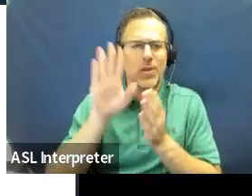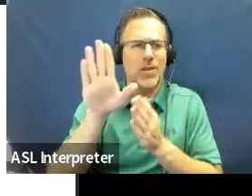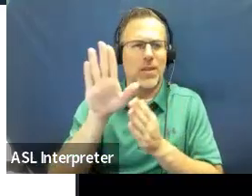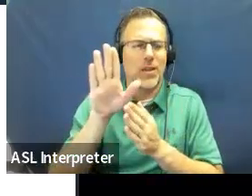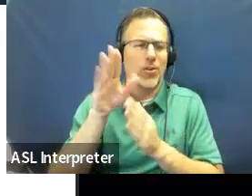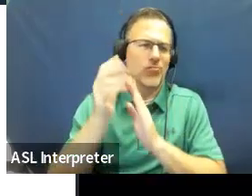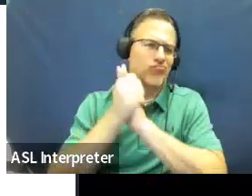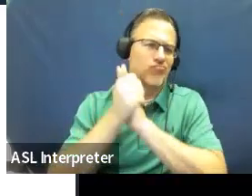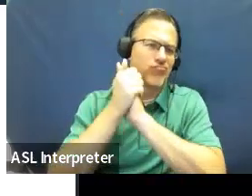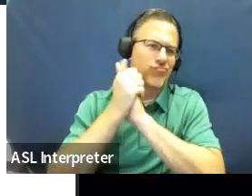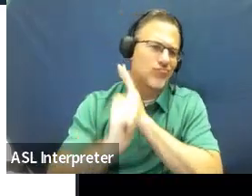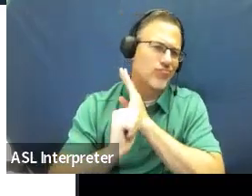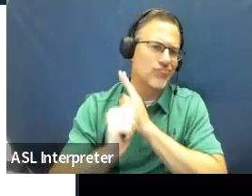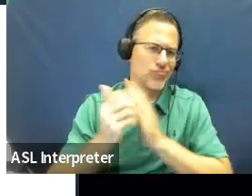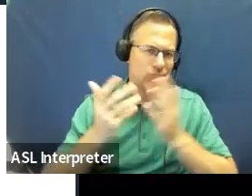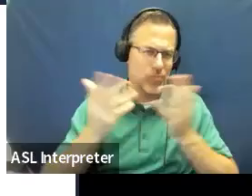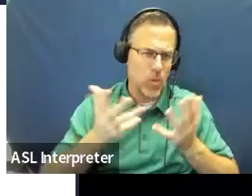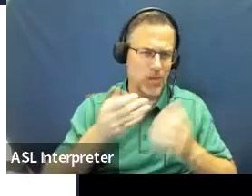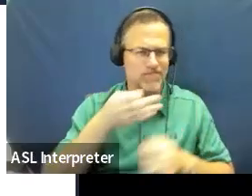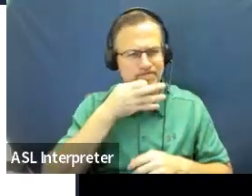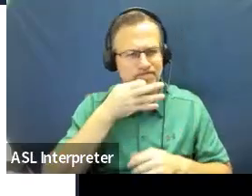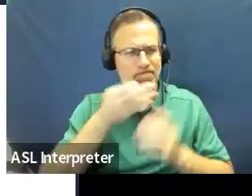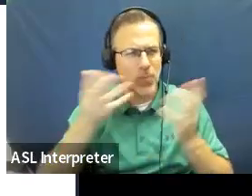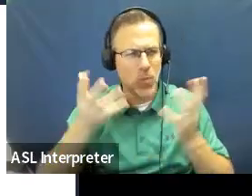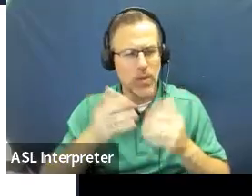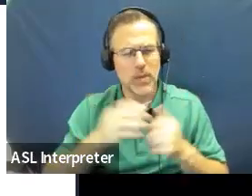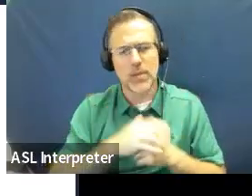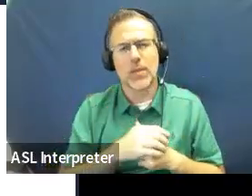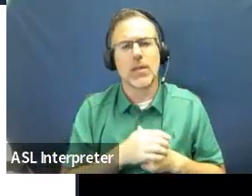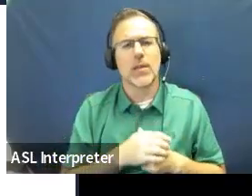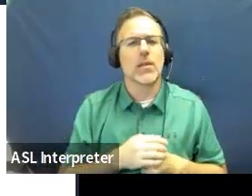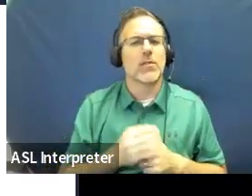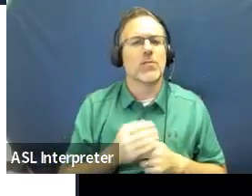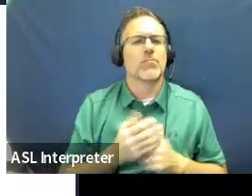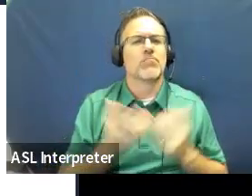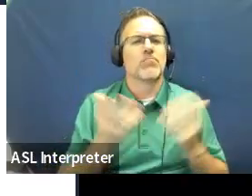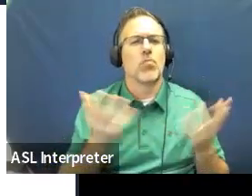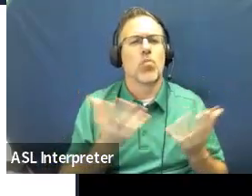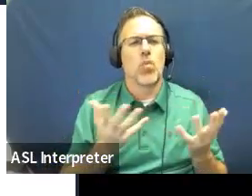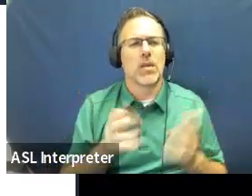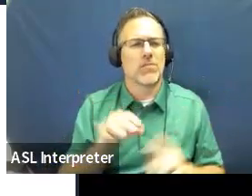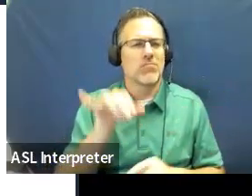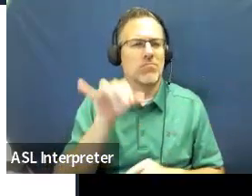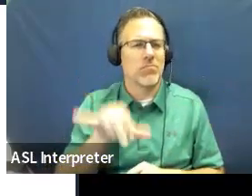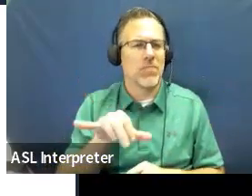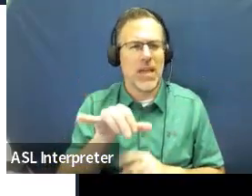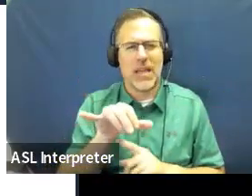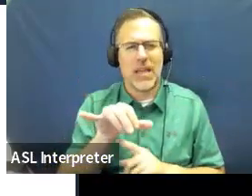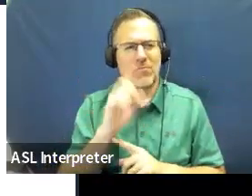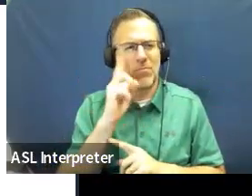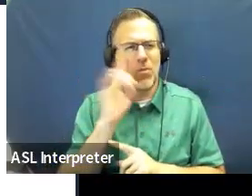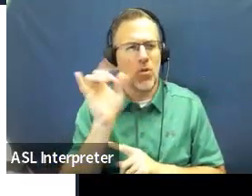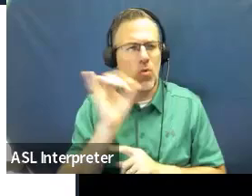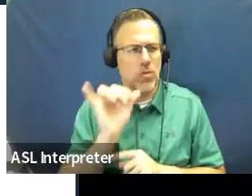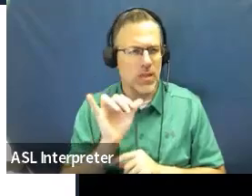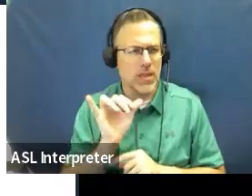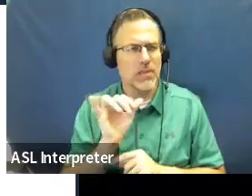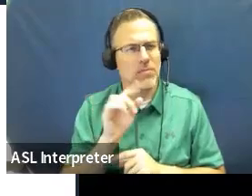compliance, this is really based on observations in the classroom. Like, what does this look like for the student, right? You can be a little